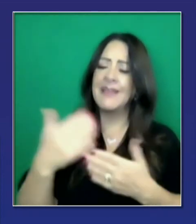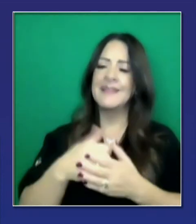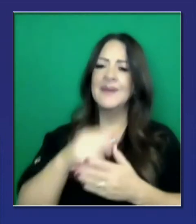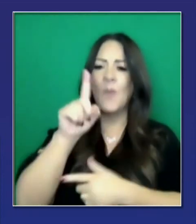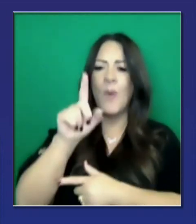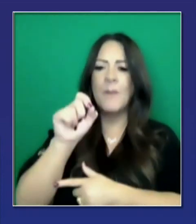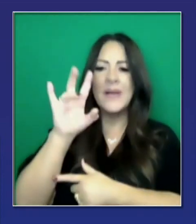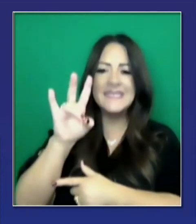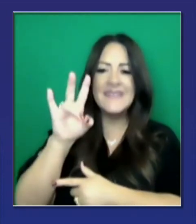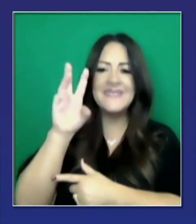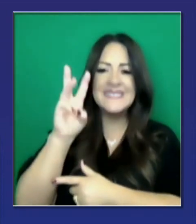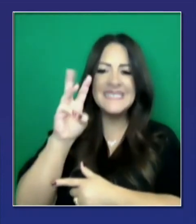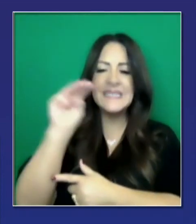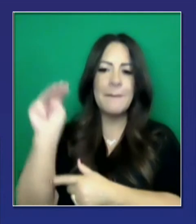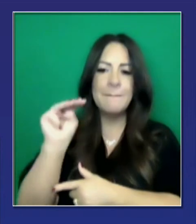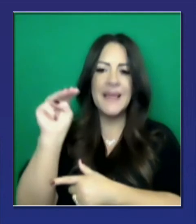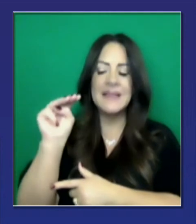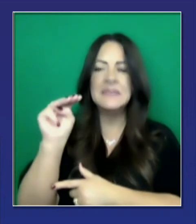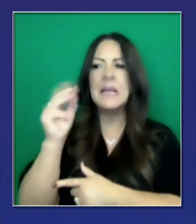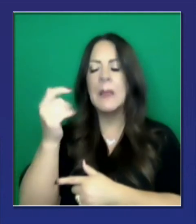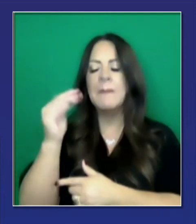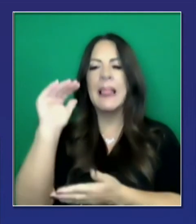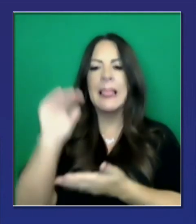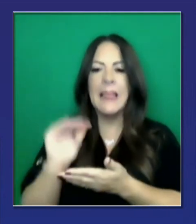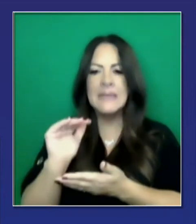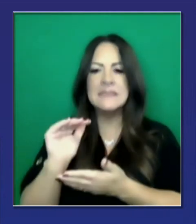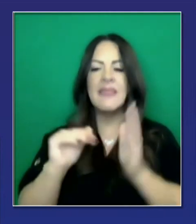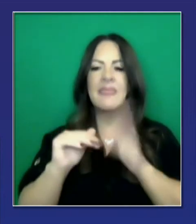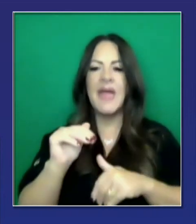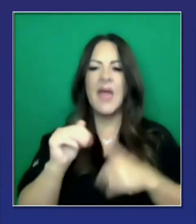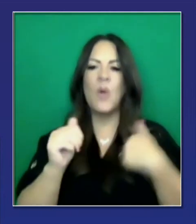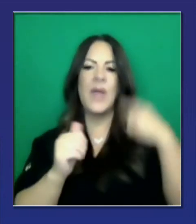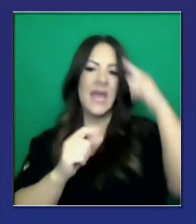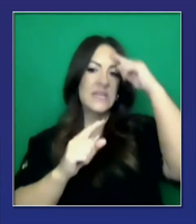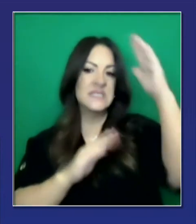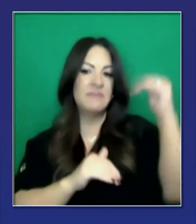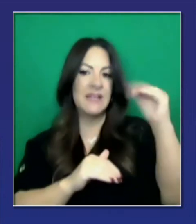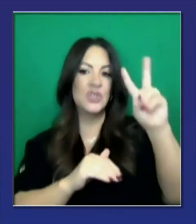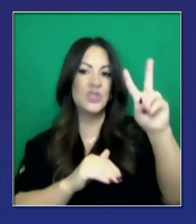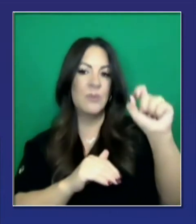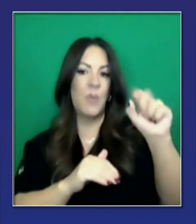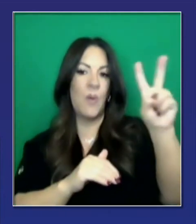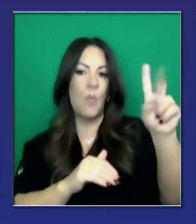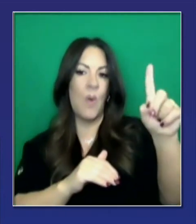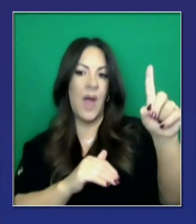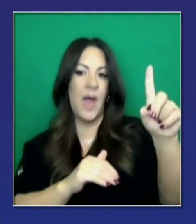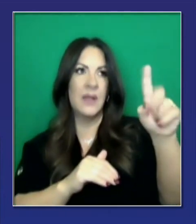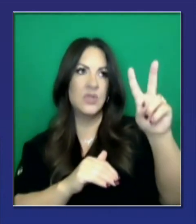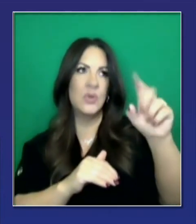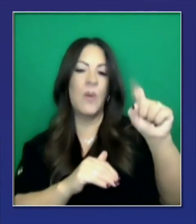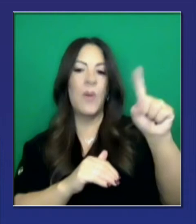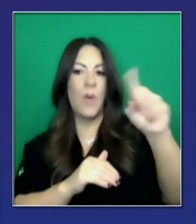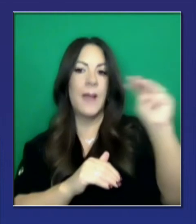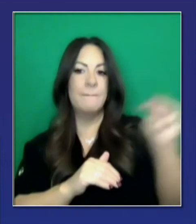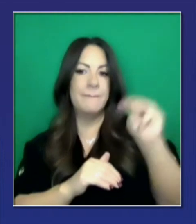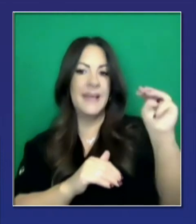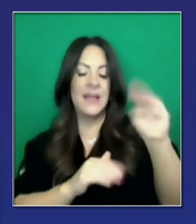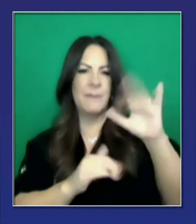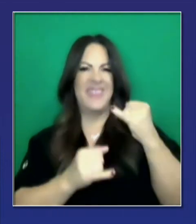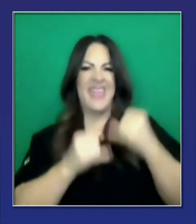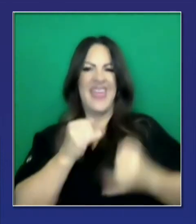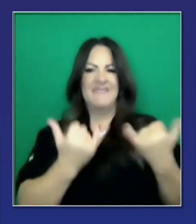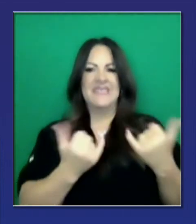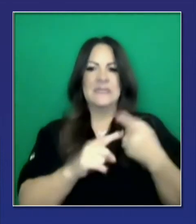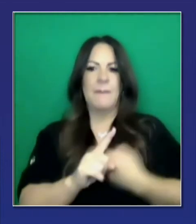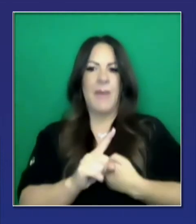is a little shorter than the 2.1 to 2.2 million that we had anticipated by the end of the month, but not by a huge factor. But